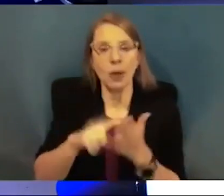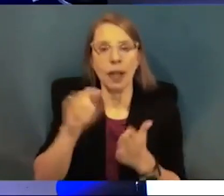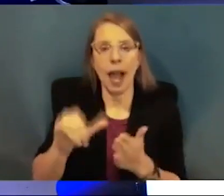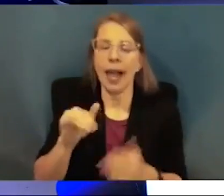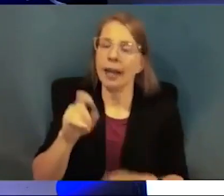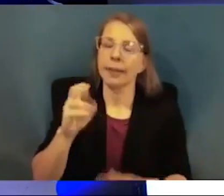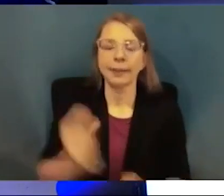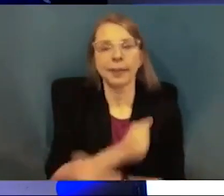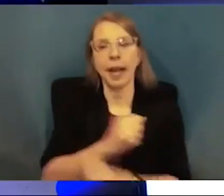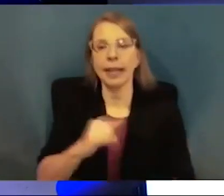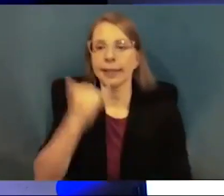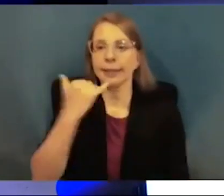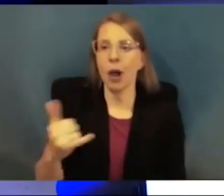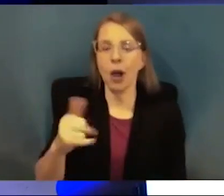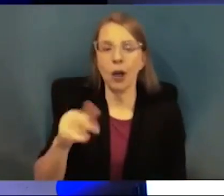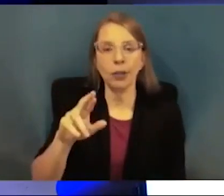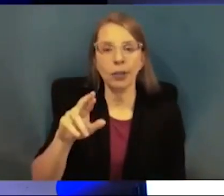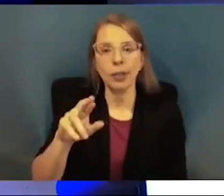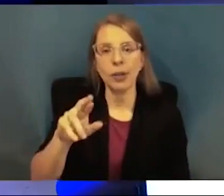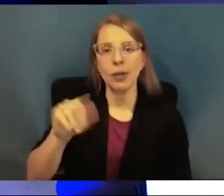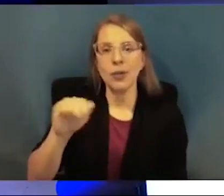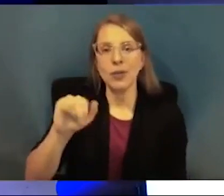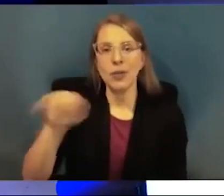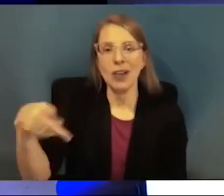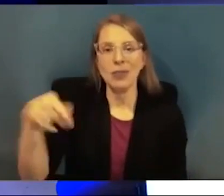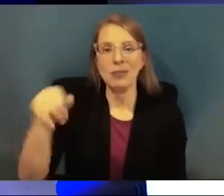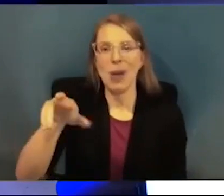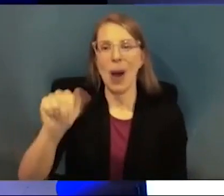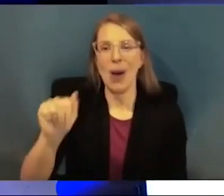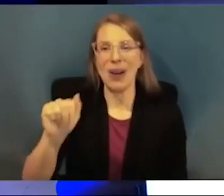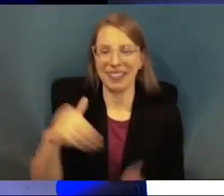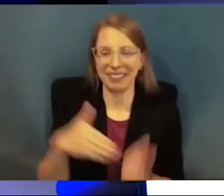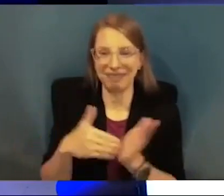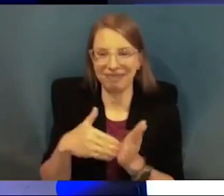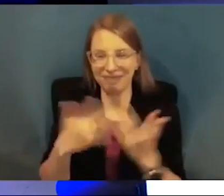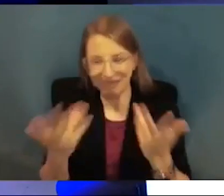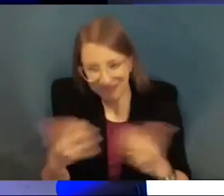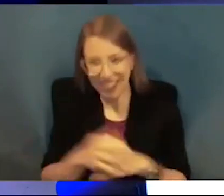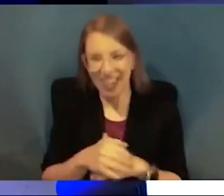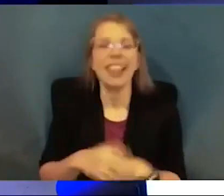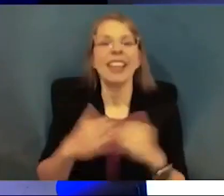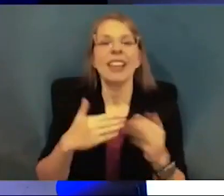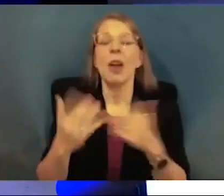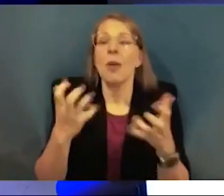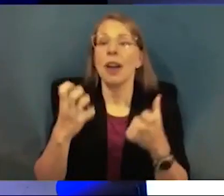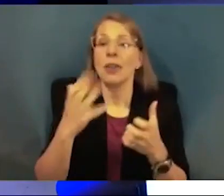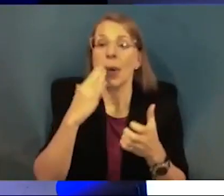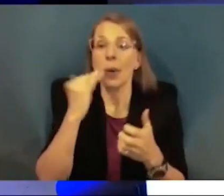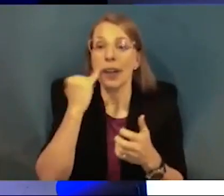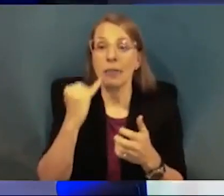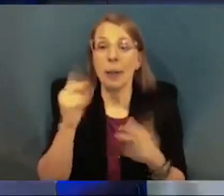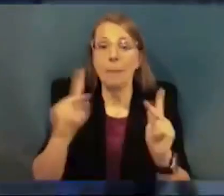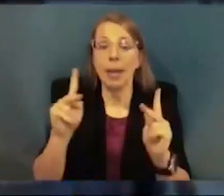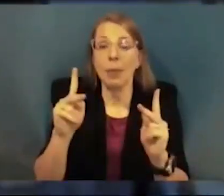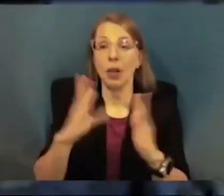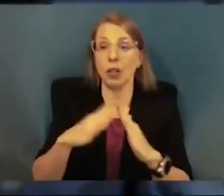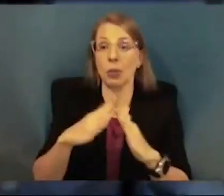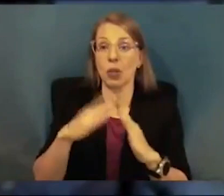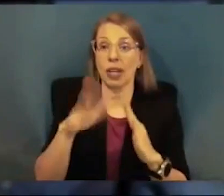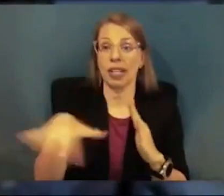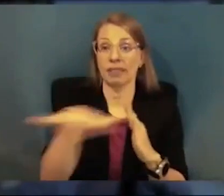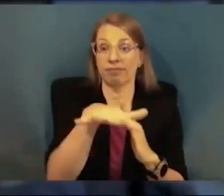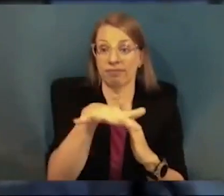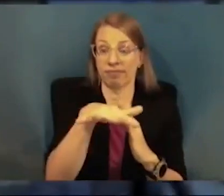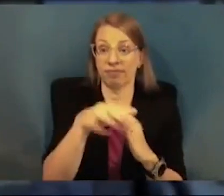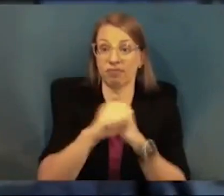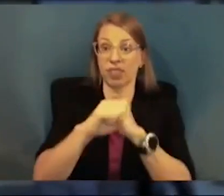got to make sure these are okay. All right, so we wanted to find out if folks in our community are protecting their skin. In today's morning rounds, we talk with a few folks who